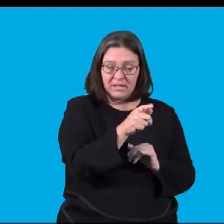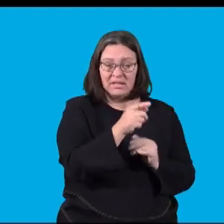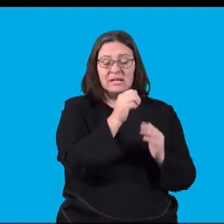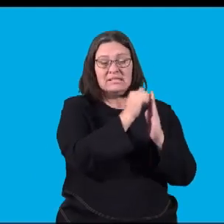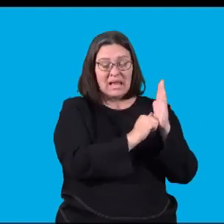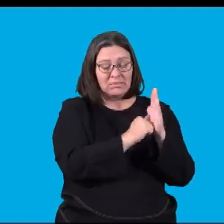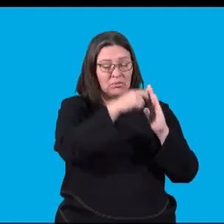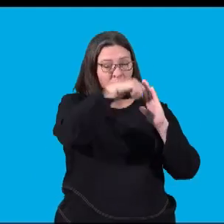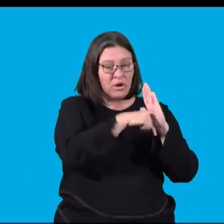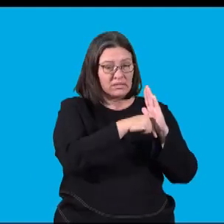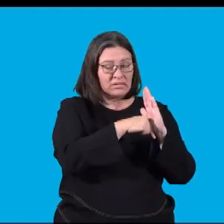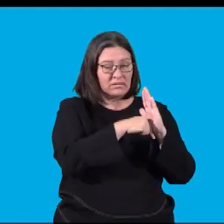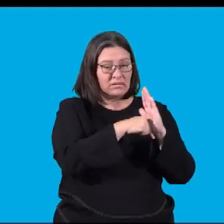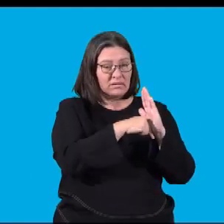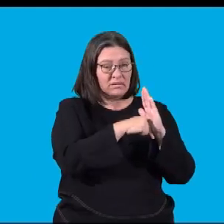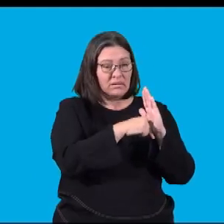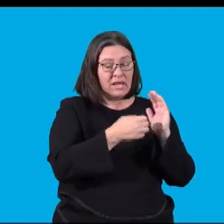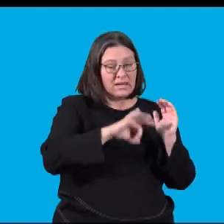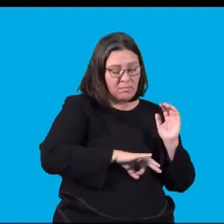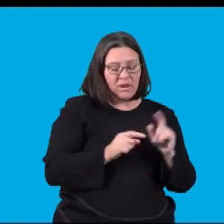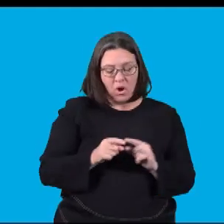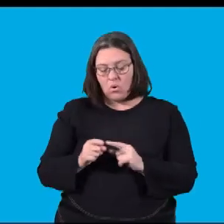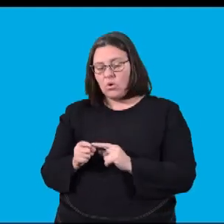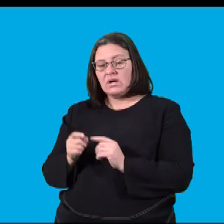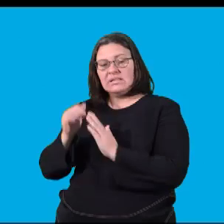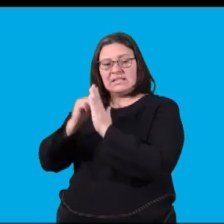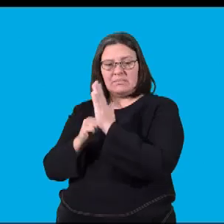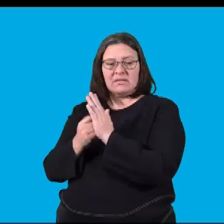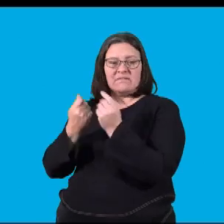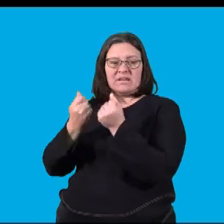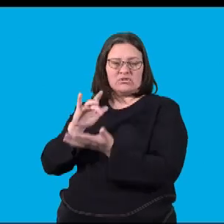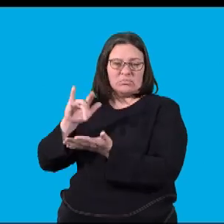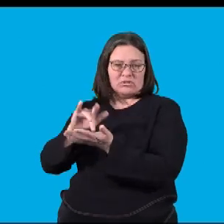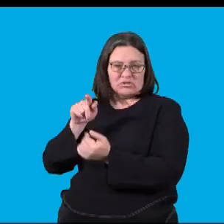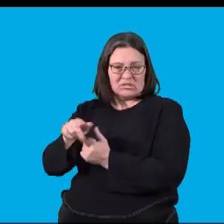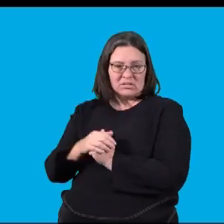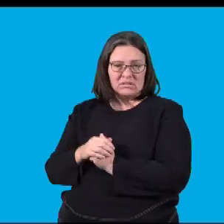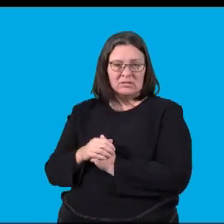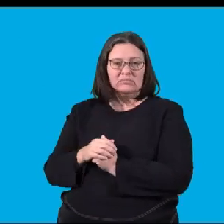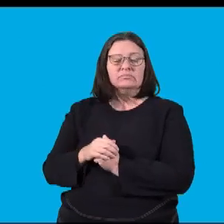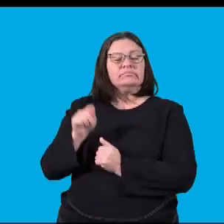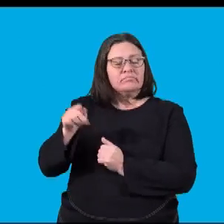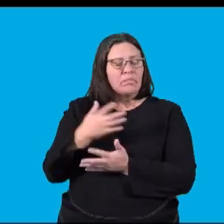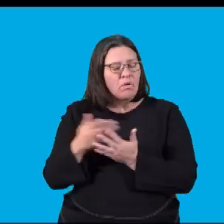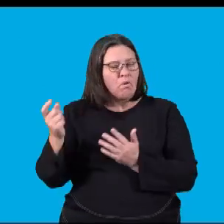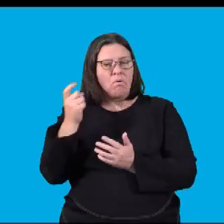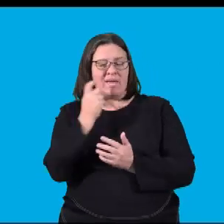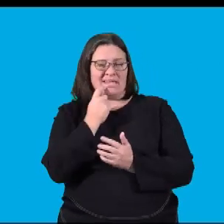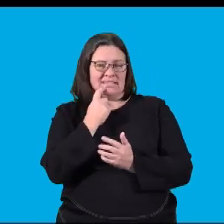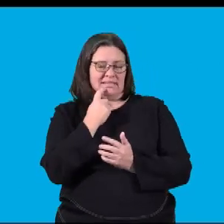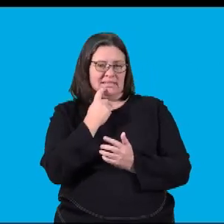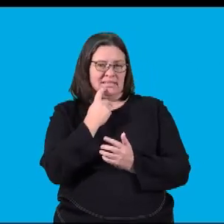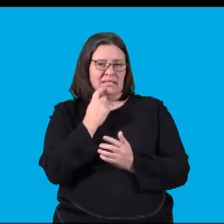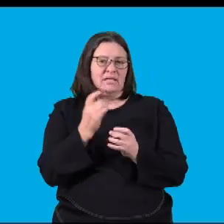statement of comprehensive income, then we come to the statement of financial position. Here, it is much easier